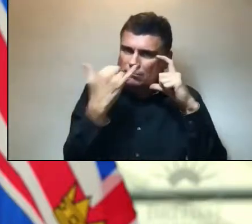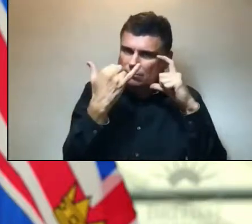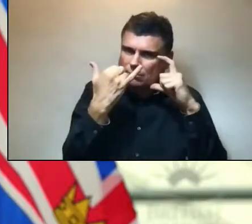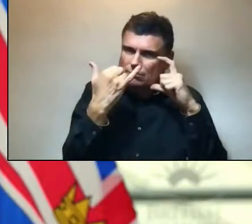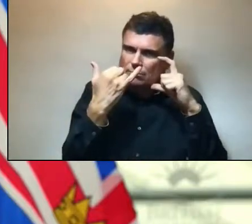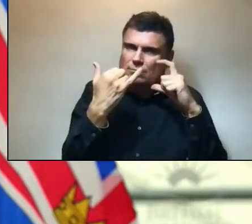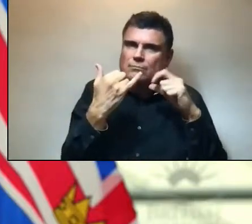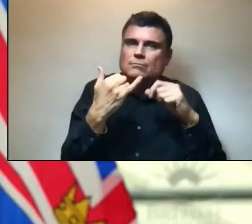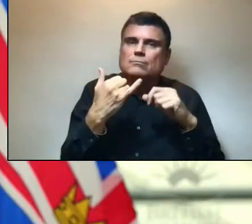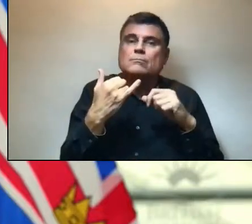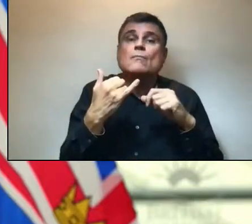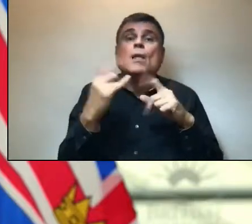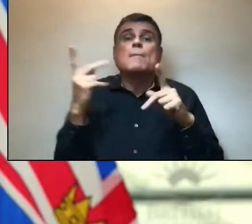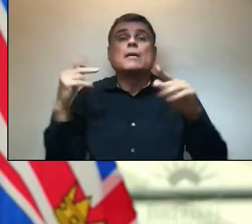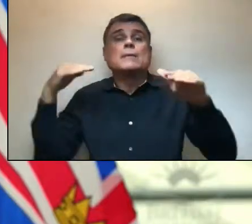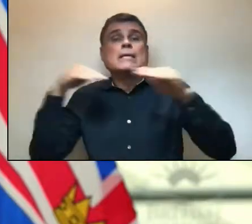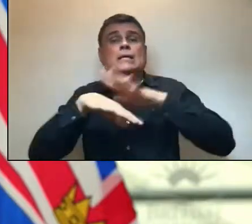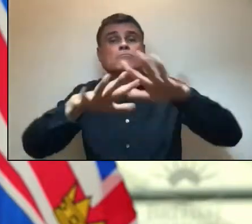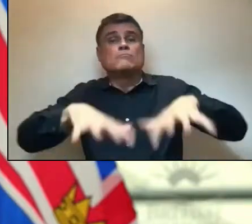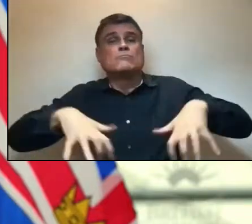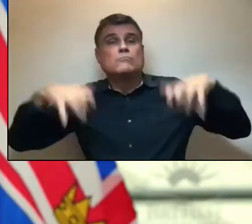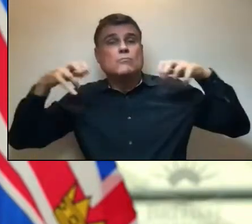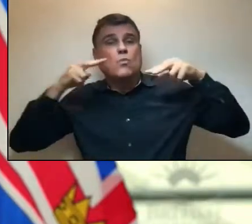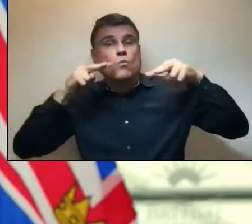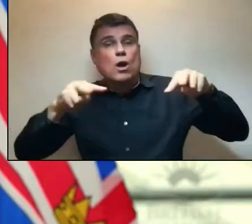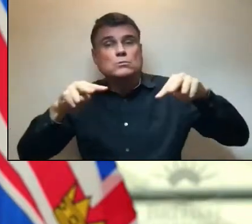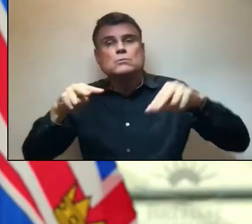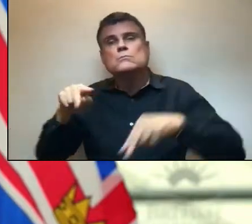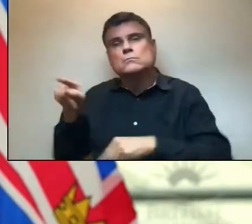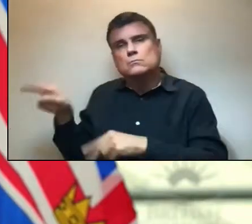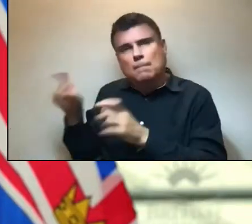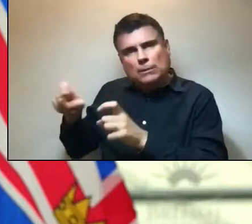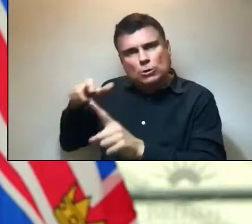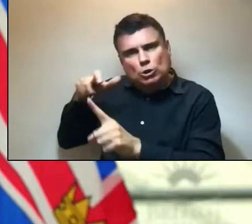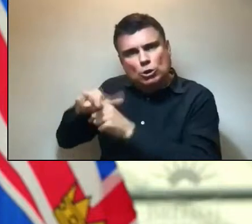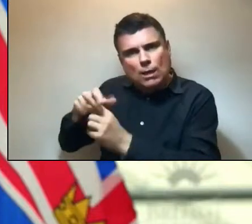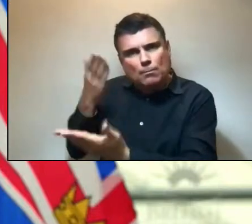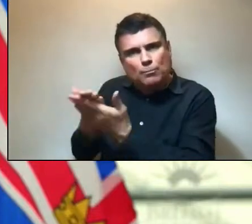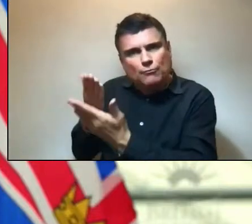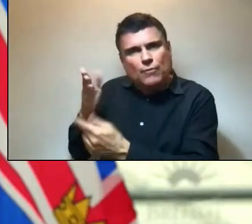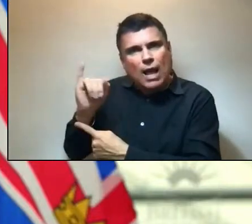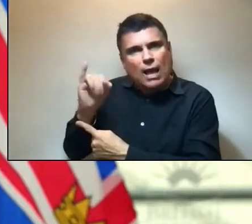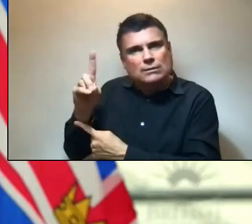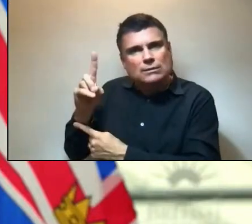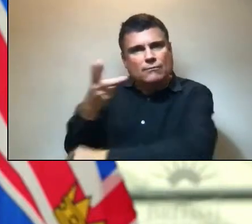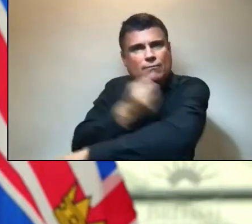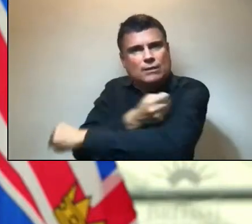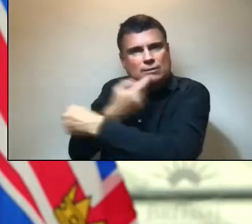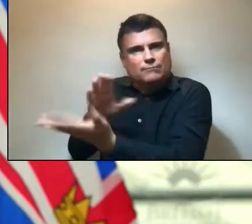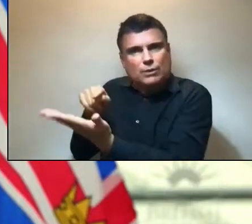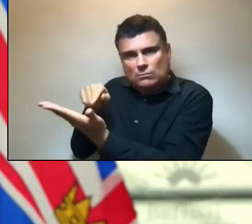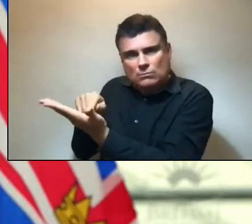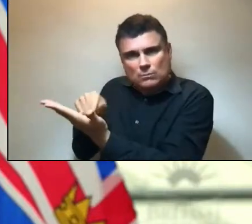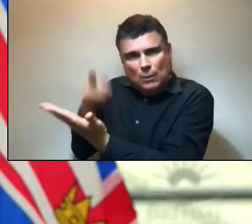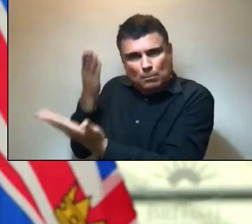somebody who is at risk, whose immune system is not that strong, postpone going to those events right